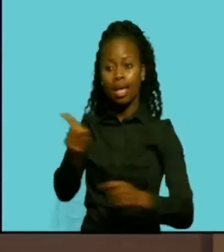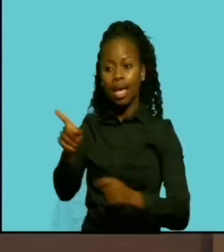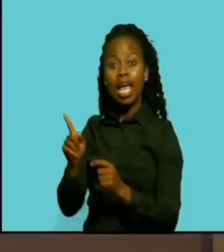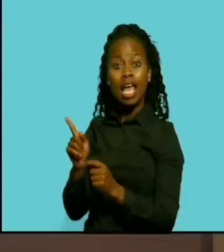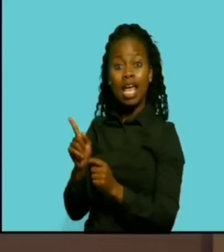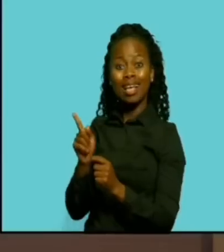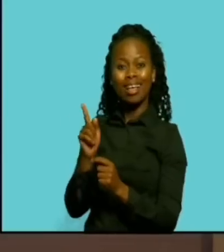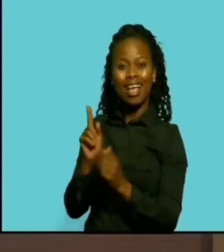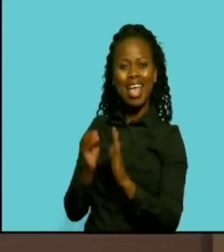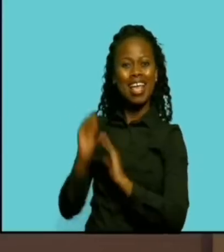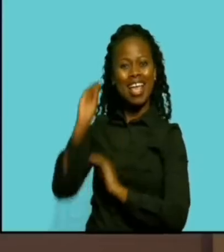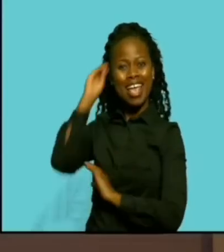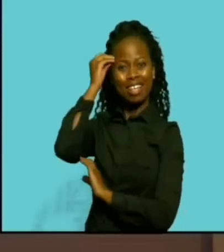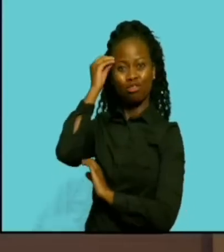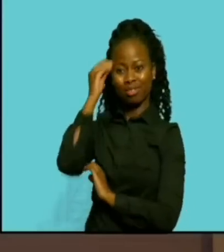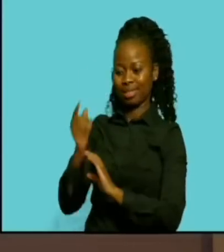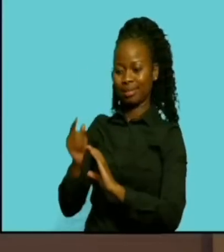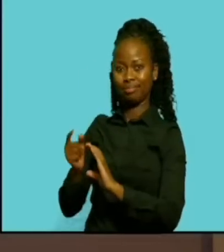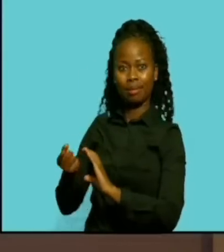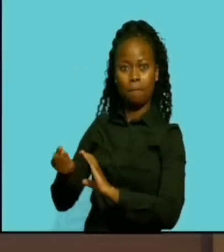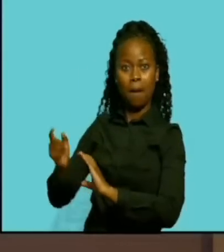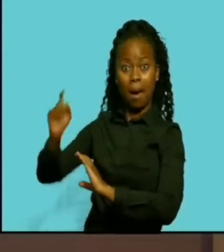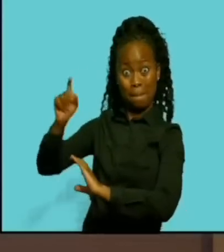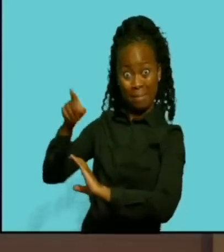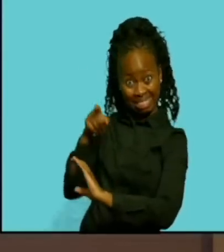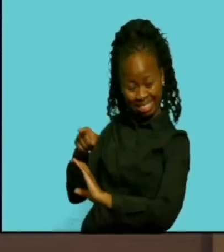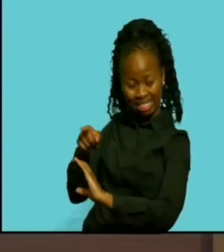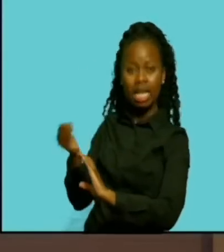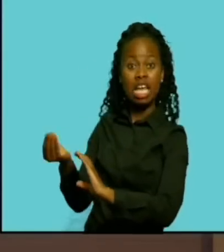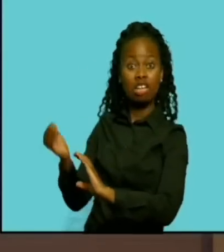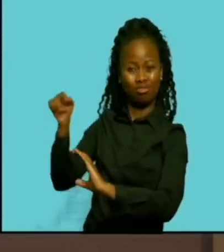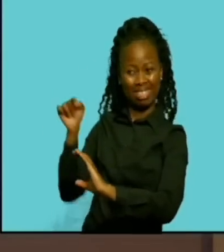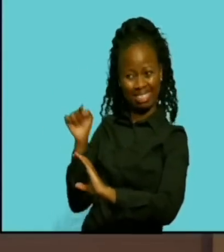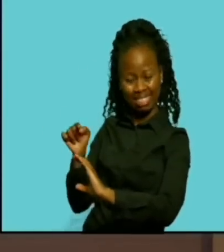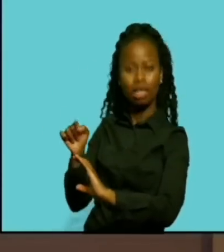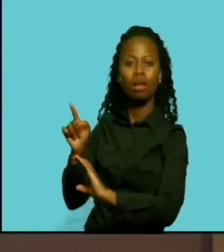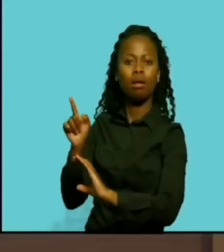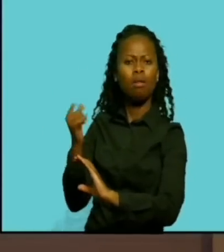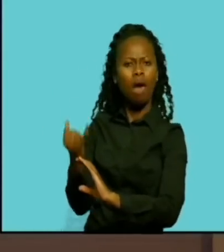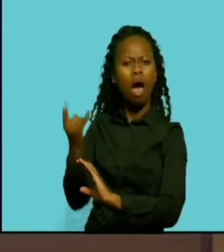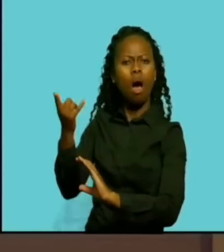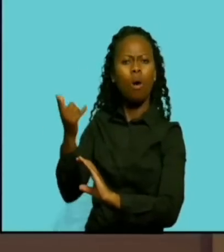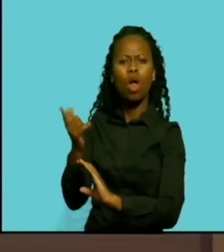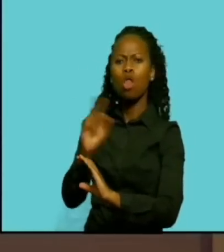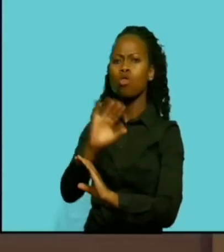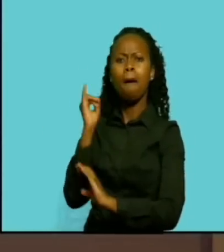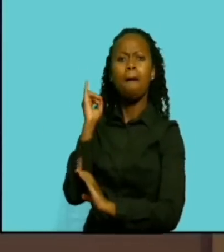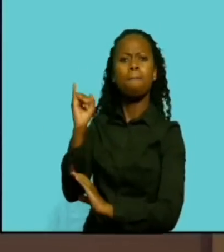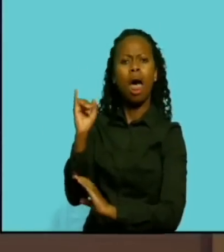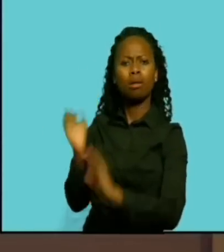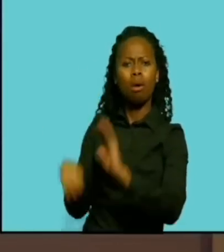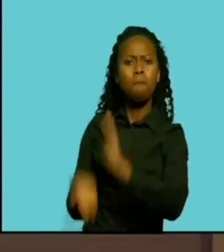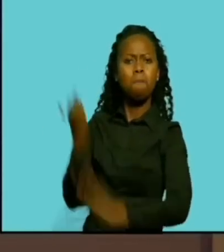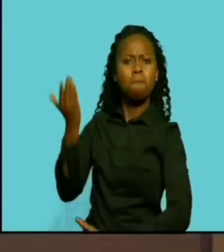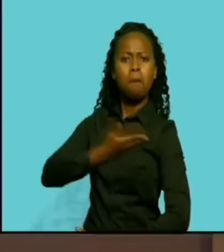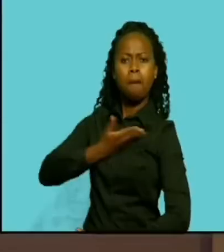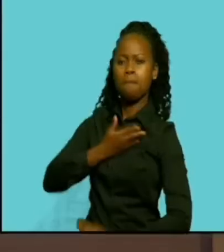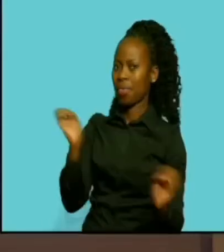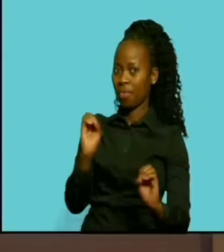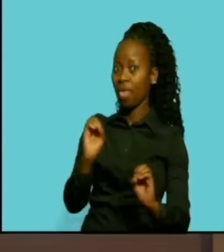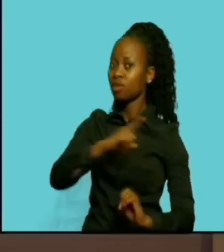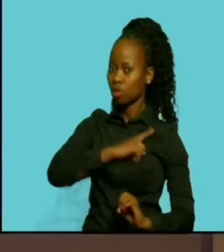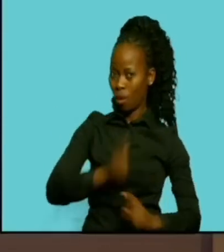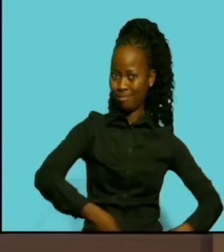investment has also proved to be more resilient than previously expected. Tourism, hospitality,